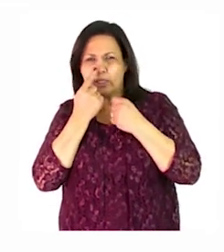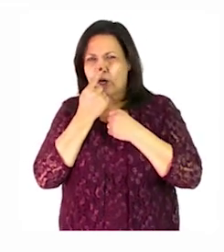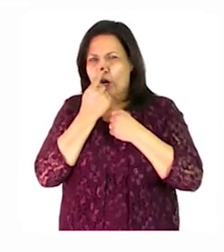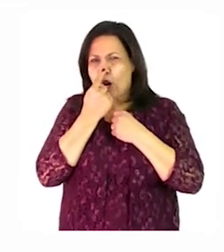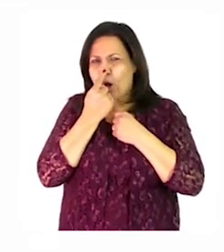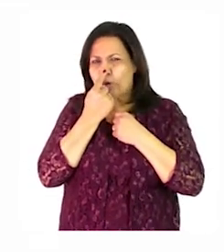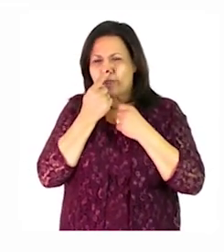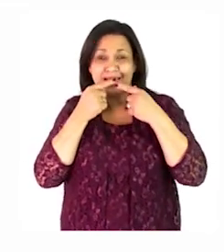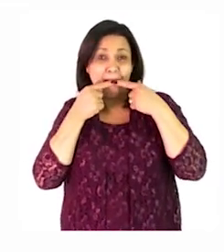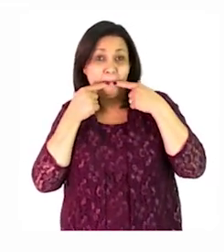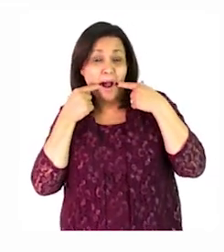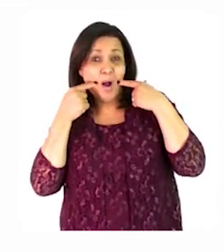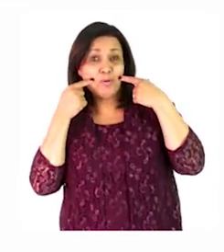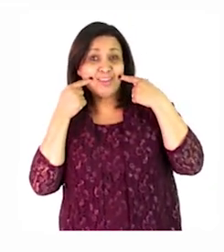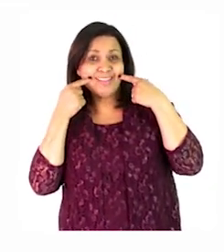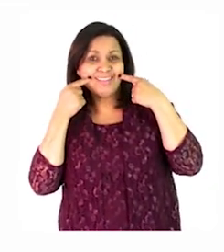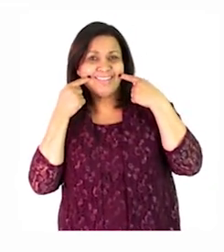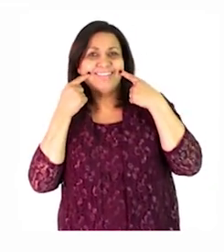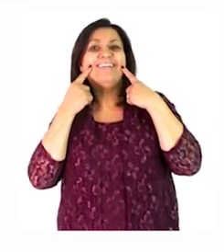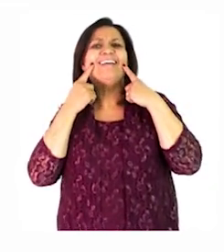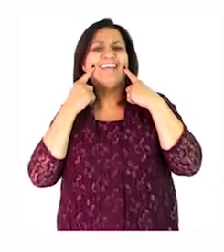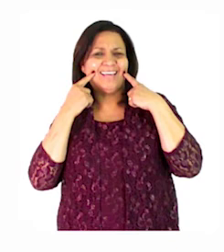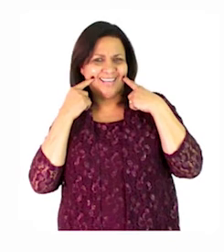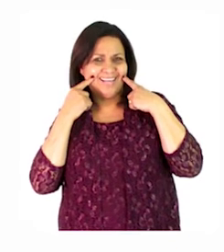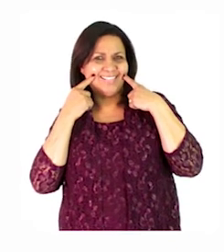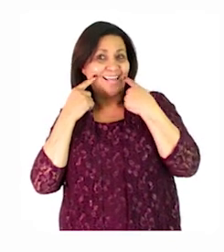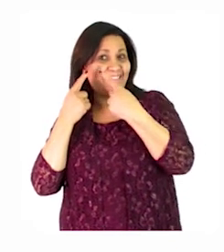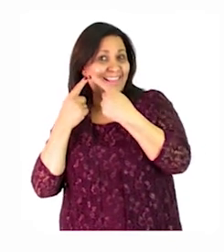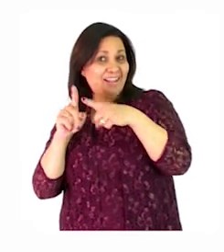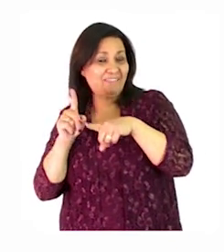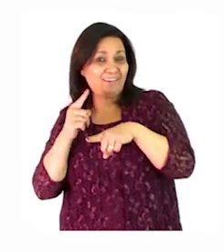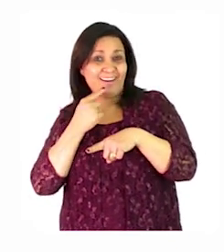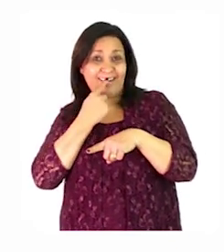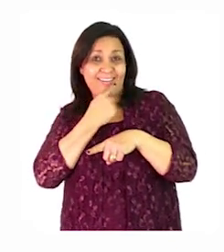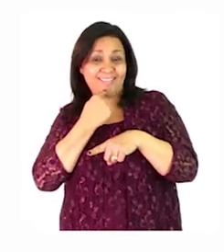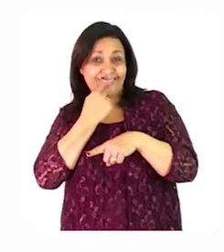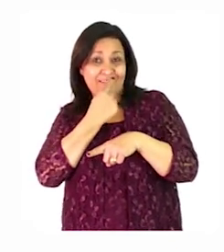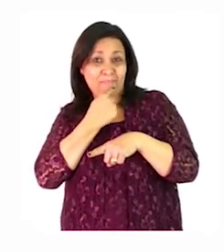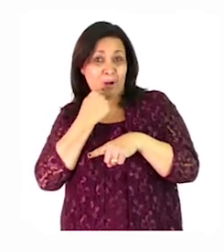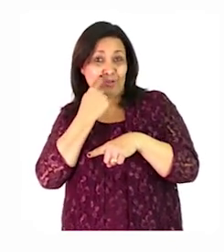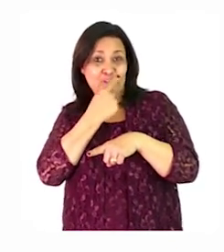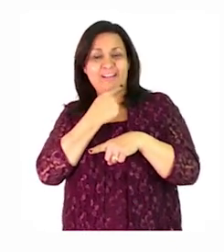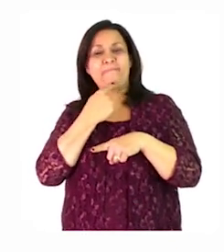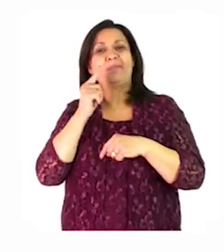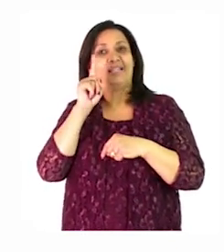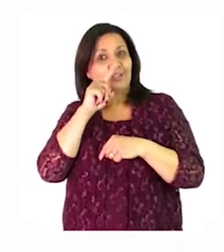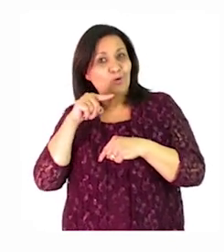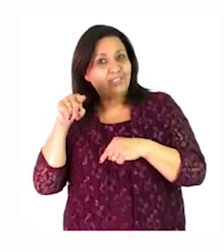nose, look at the smiley face. Can you spot the difference between the